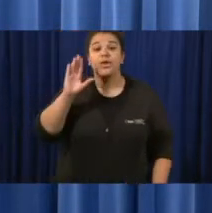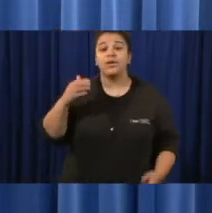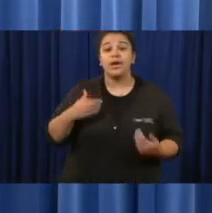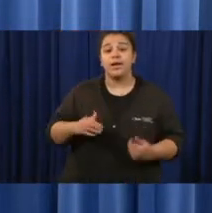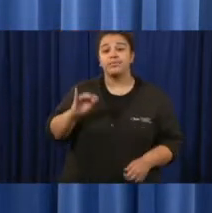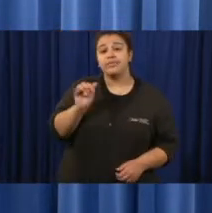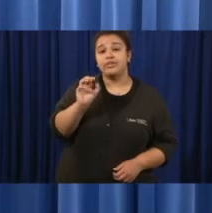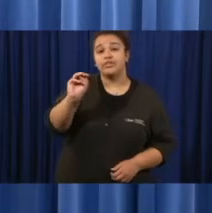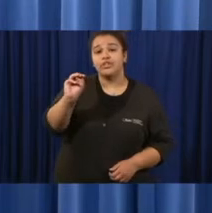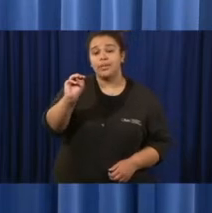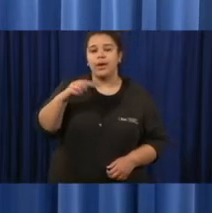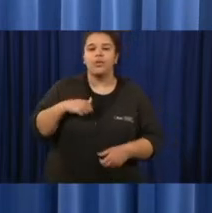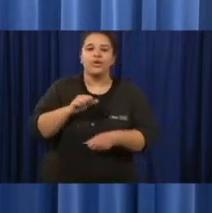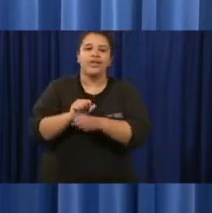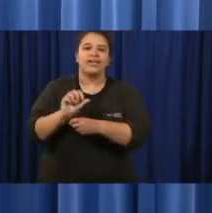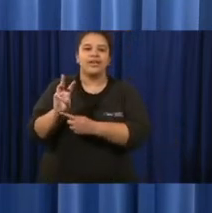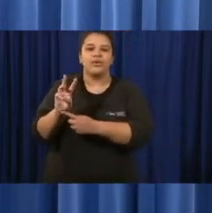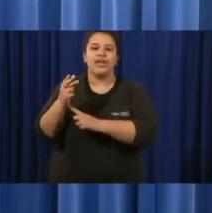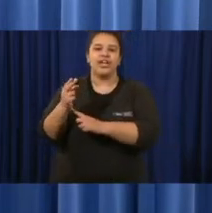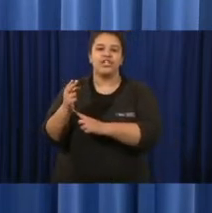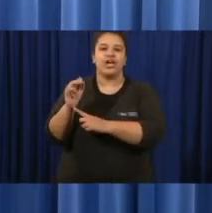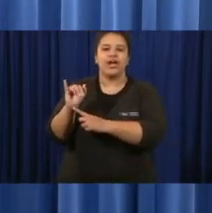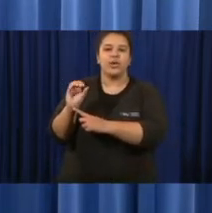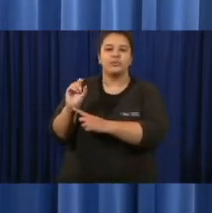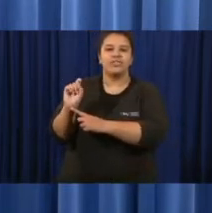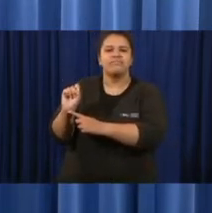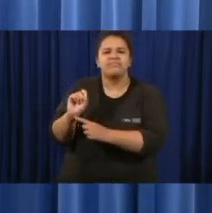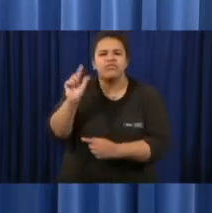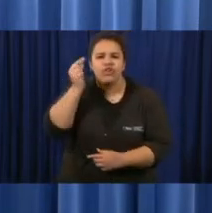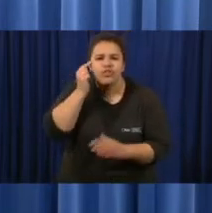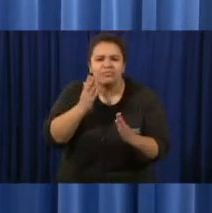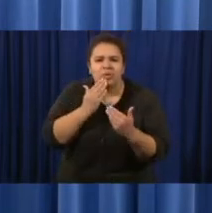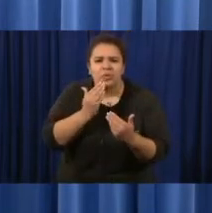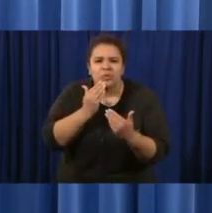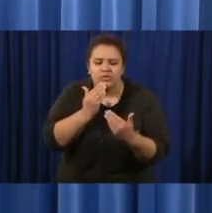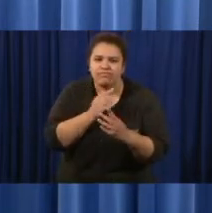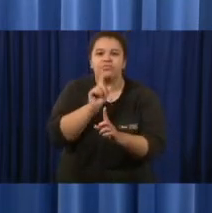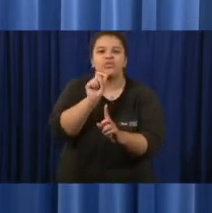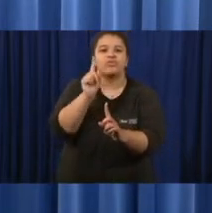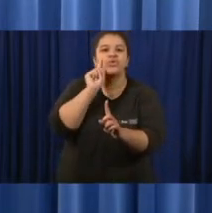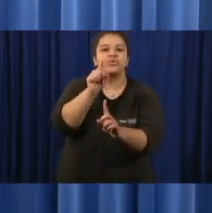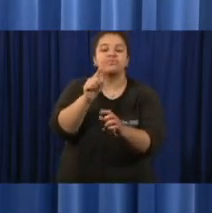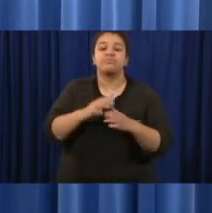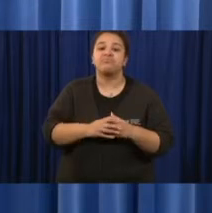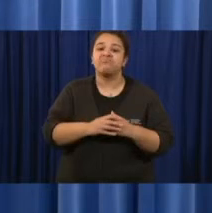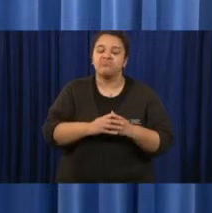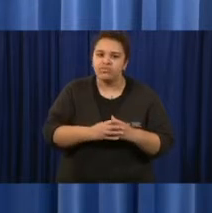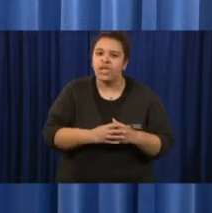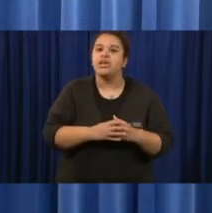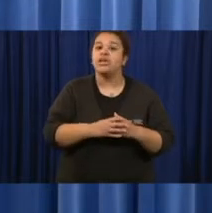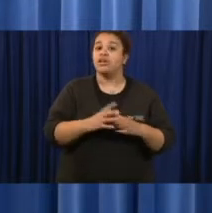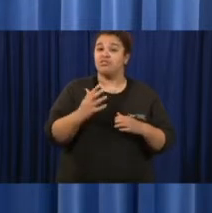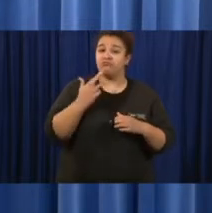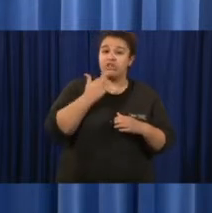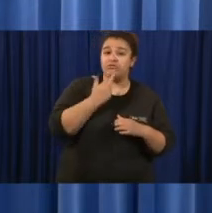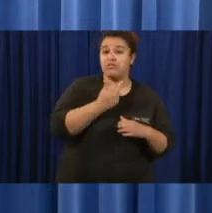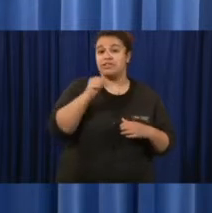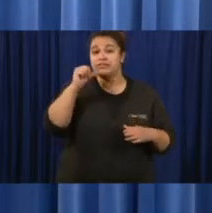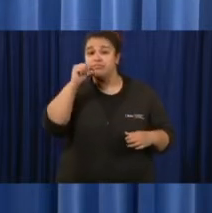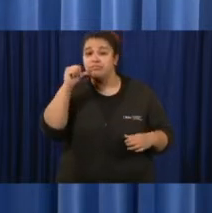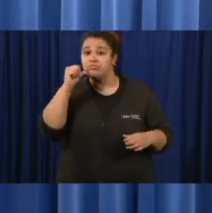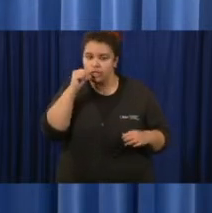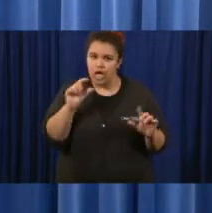This question is for you. You've spoken to the liability of the license holders. I want to talk about the people who are in the